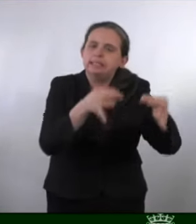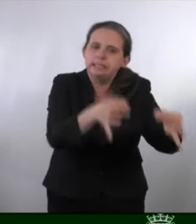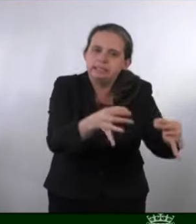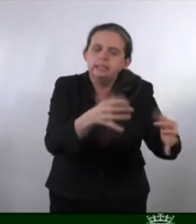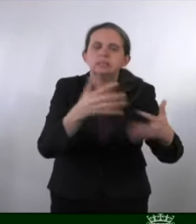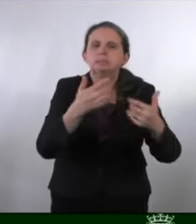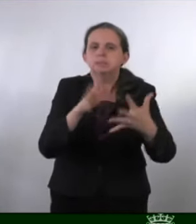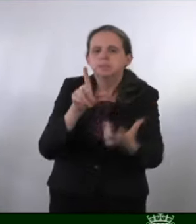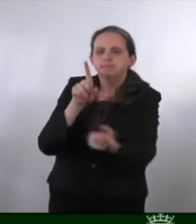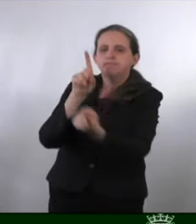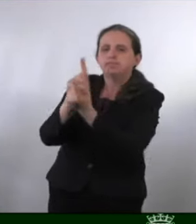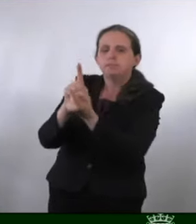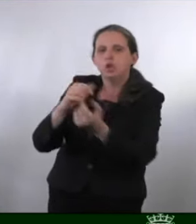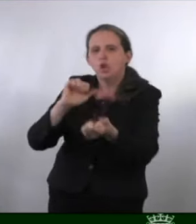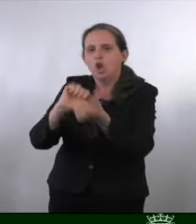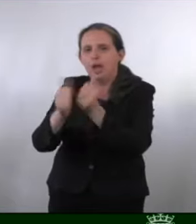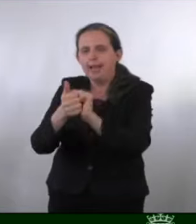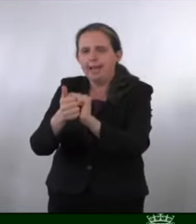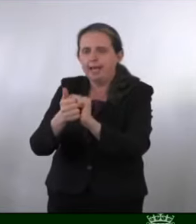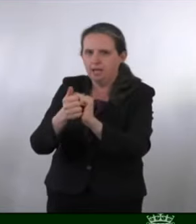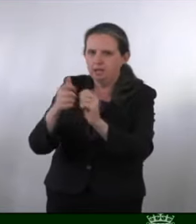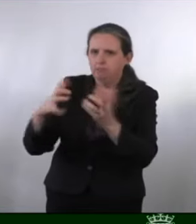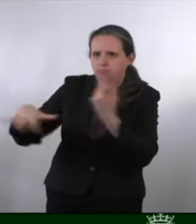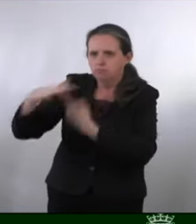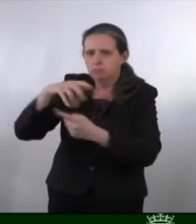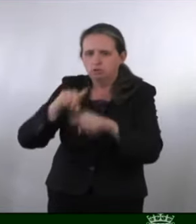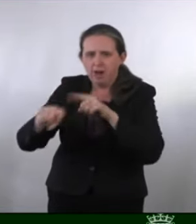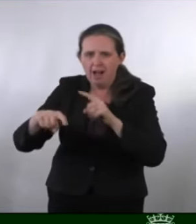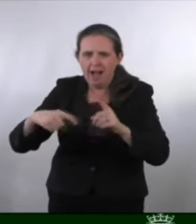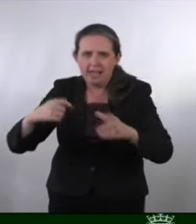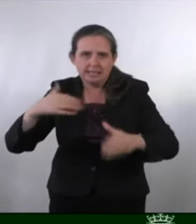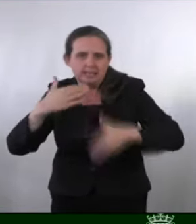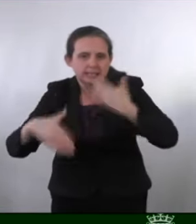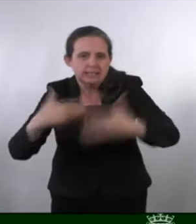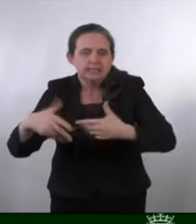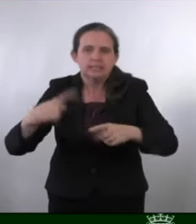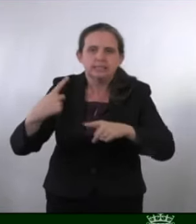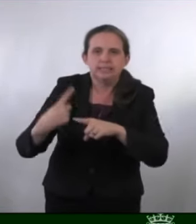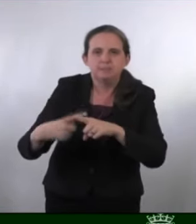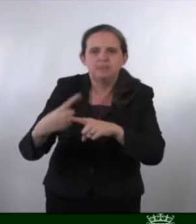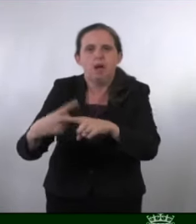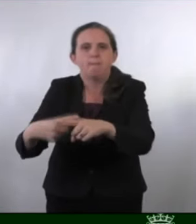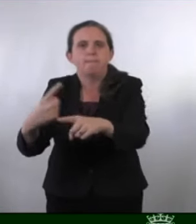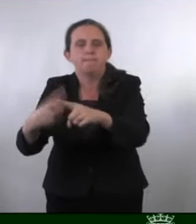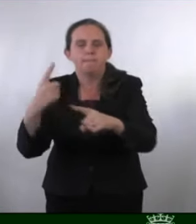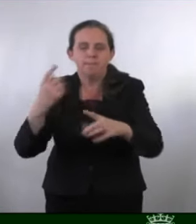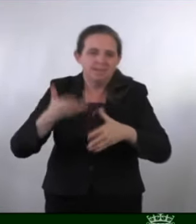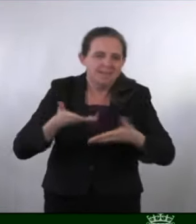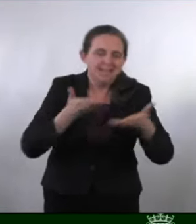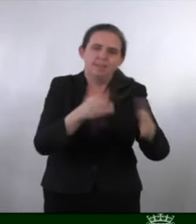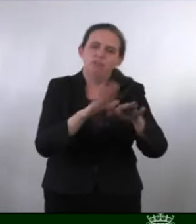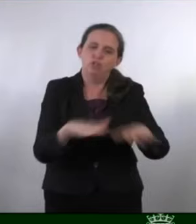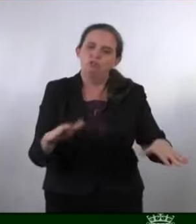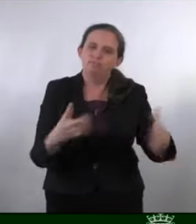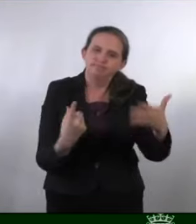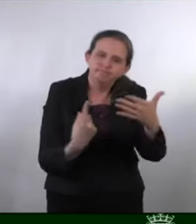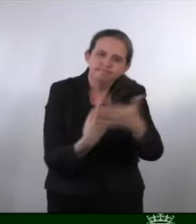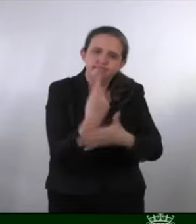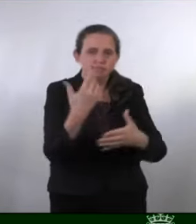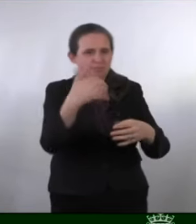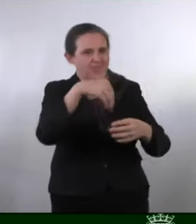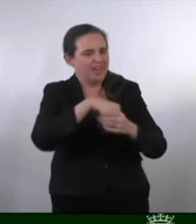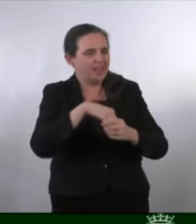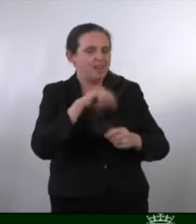more we can do to speed up this process, to give children the opportunity to be with a family forever. There is nothing